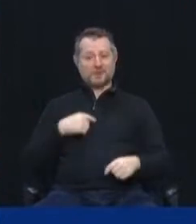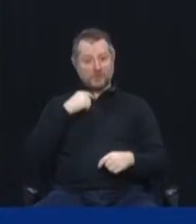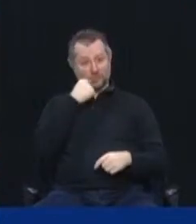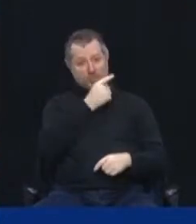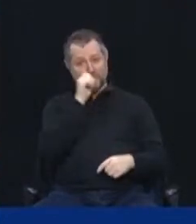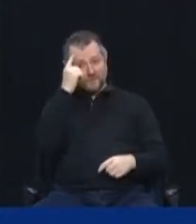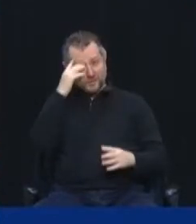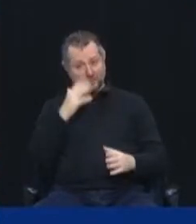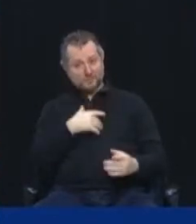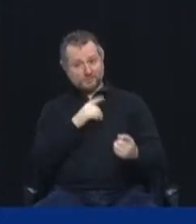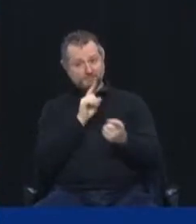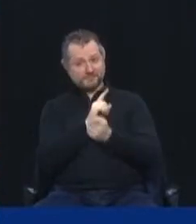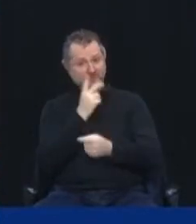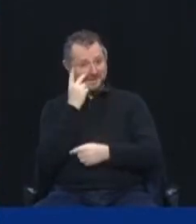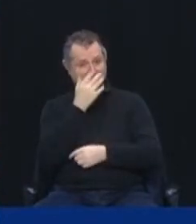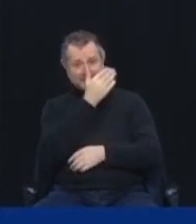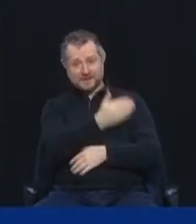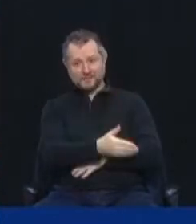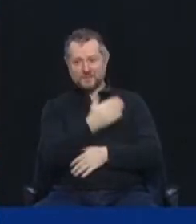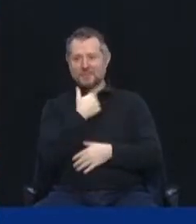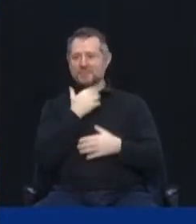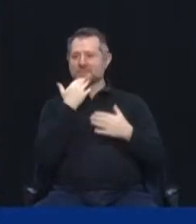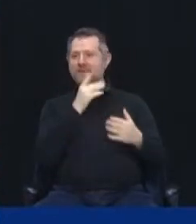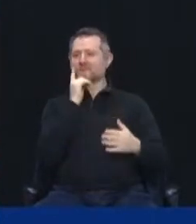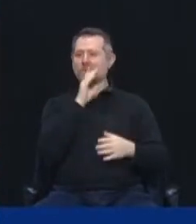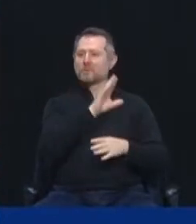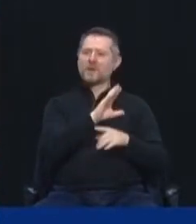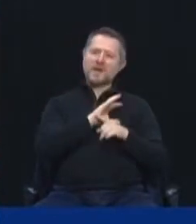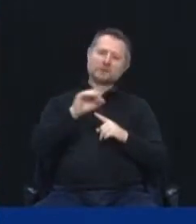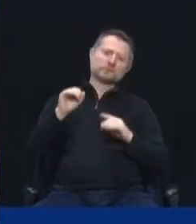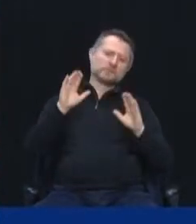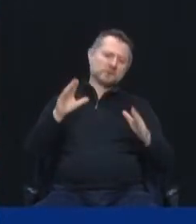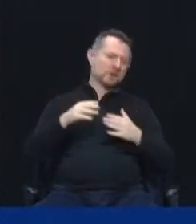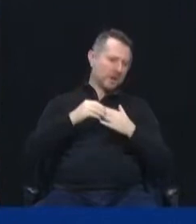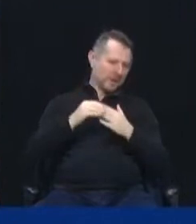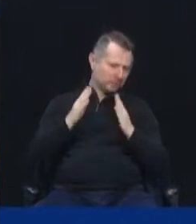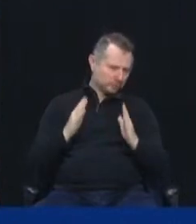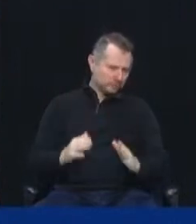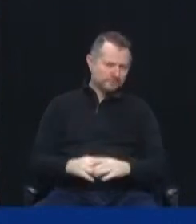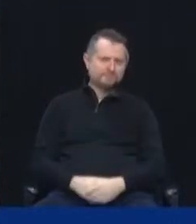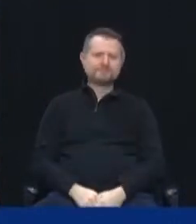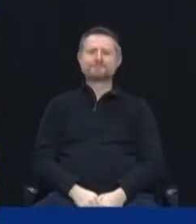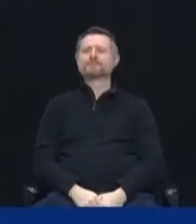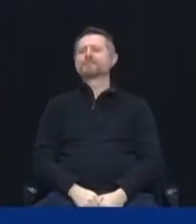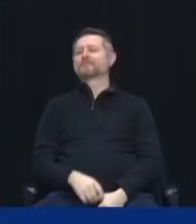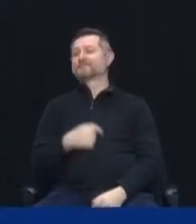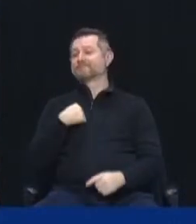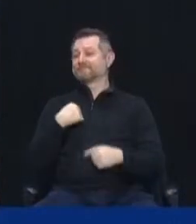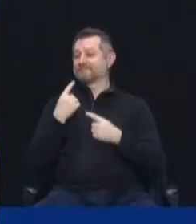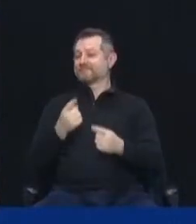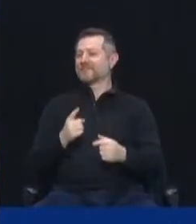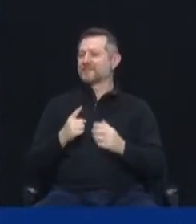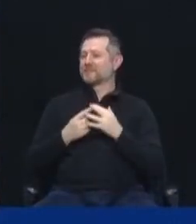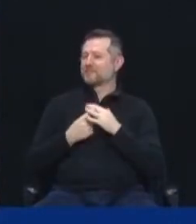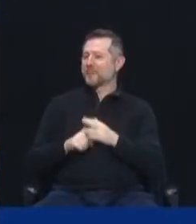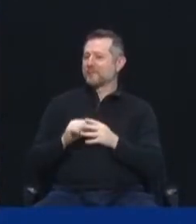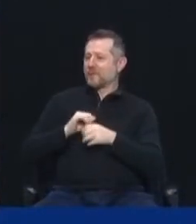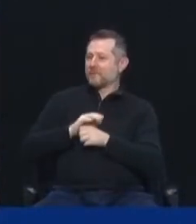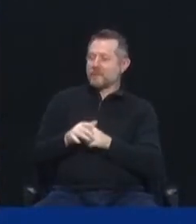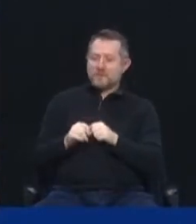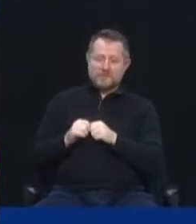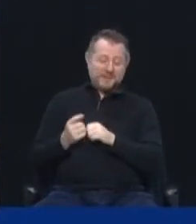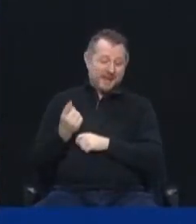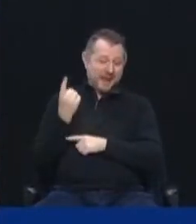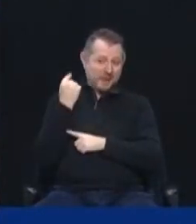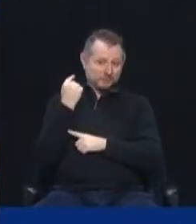saw him today, thank you for your extraordinary leadership. During those very, very difficult first days of COVID, it was